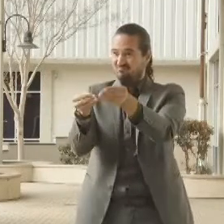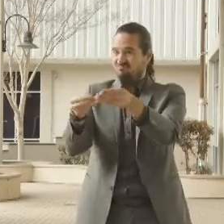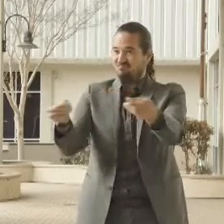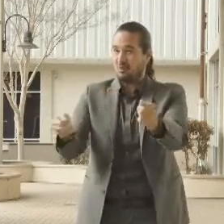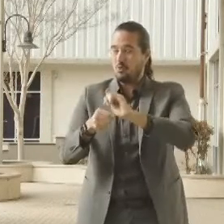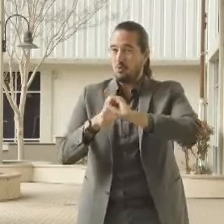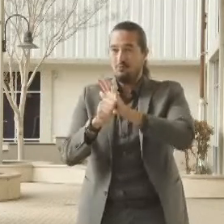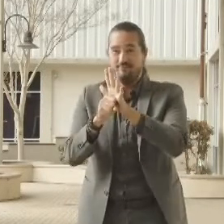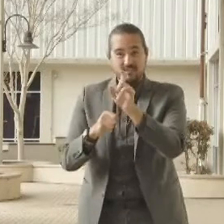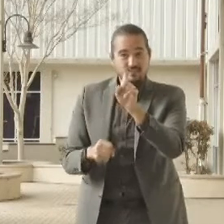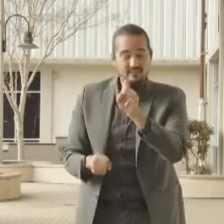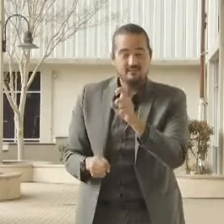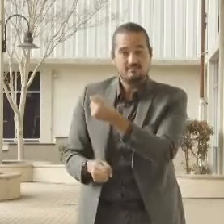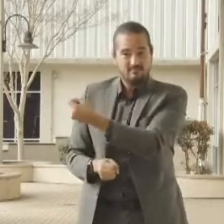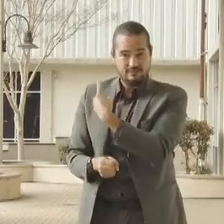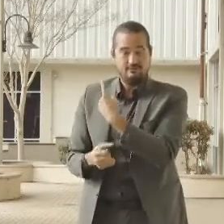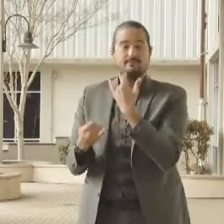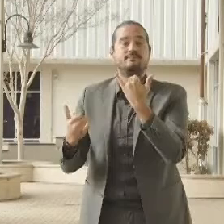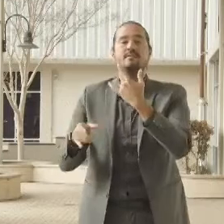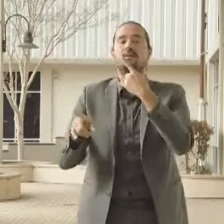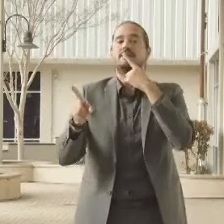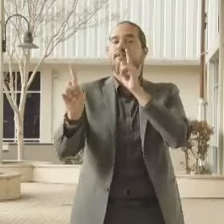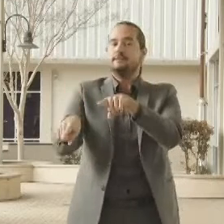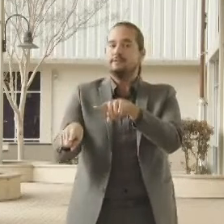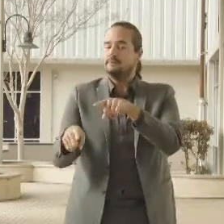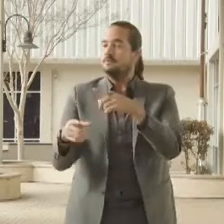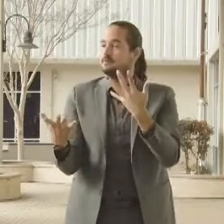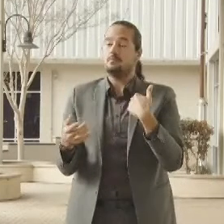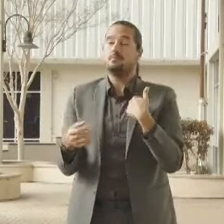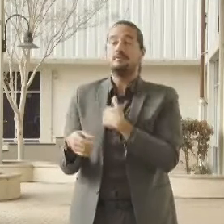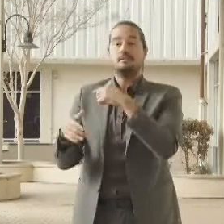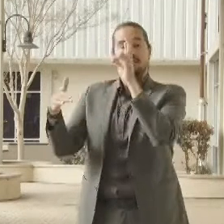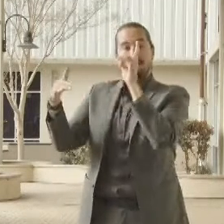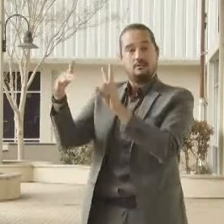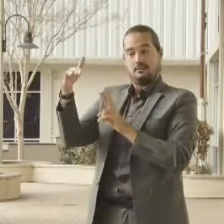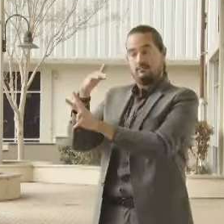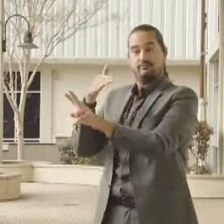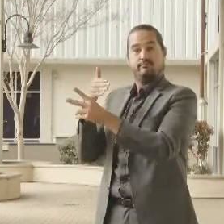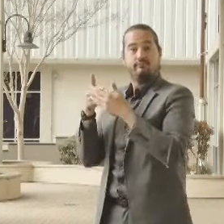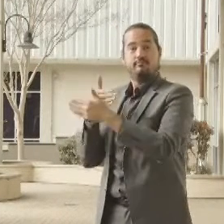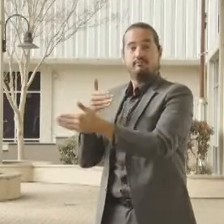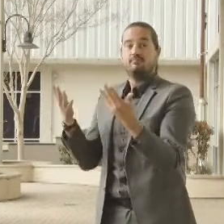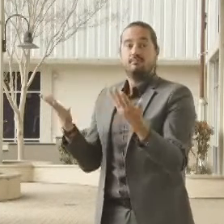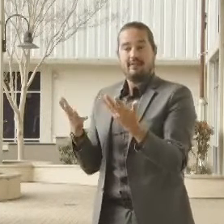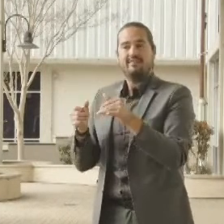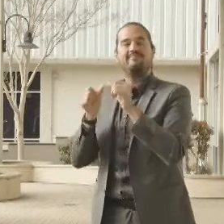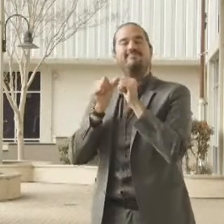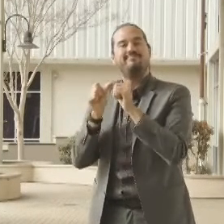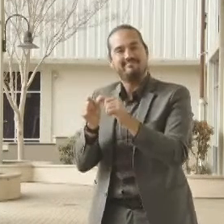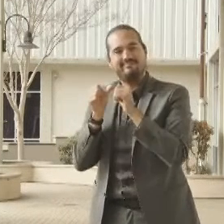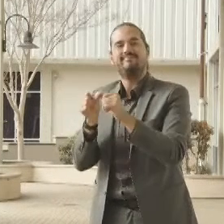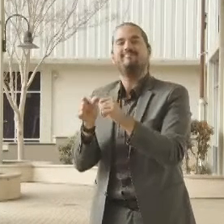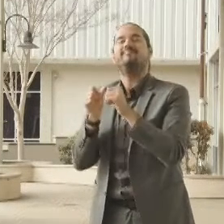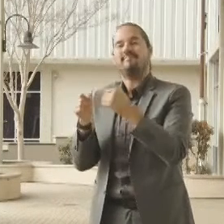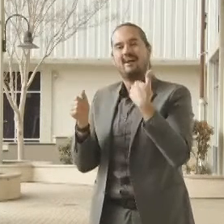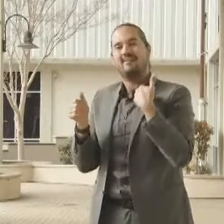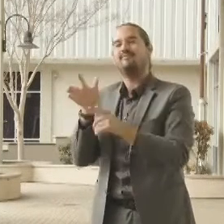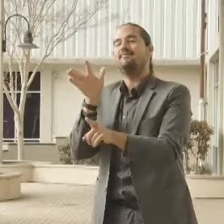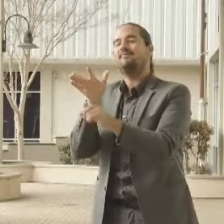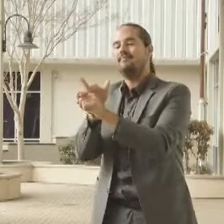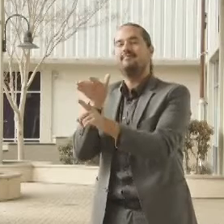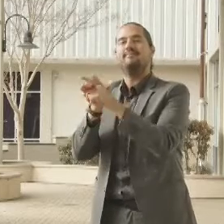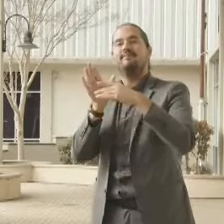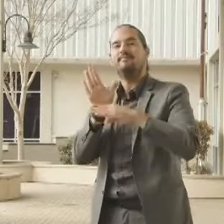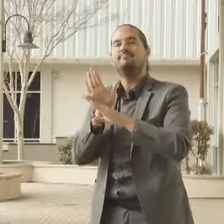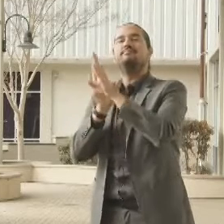can anticipate going forward is that we will continue to have more peaks and valleys. So no, the pandemic is not over.